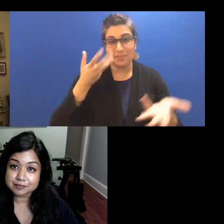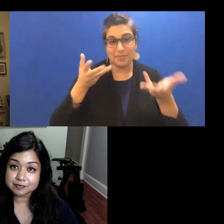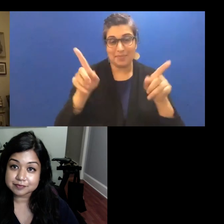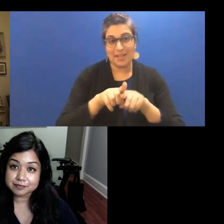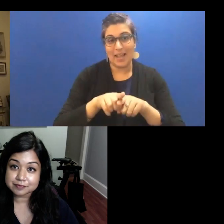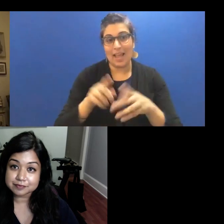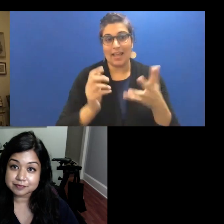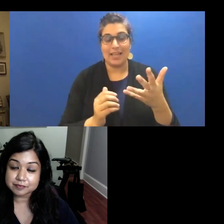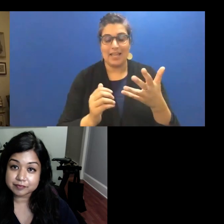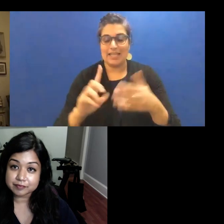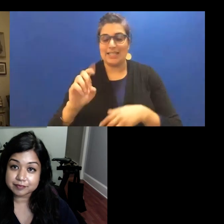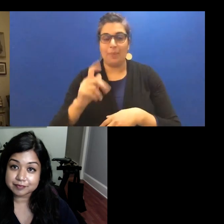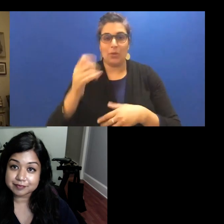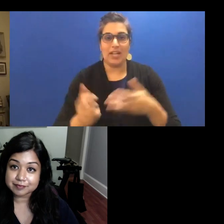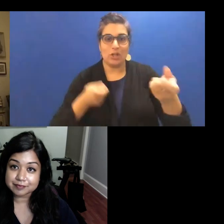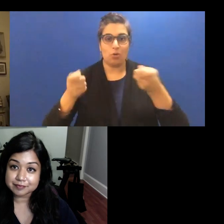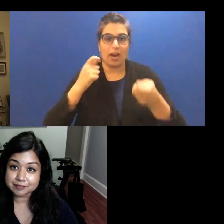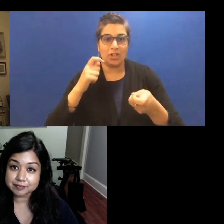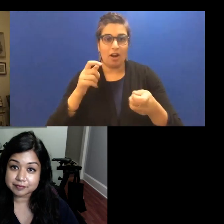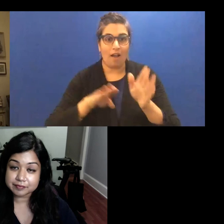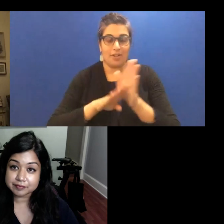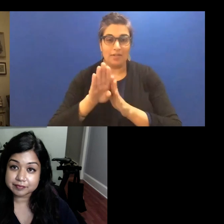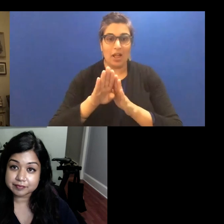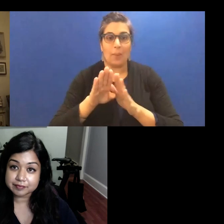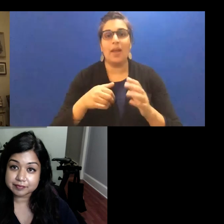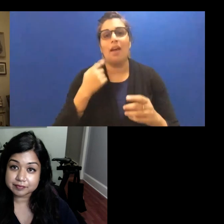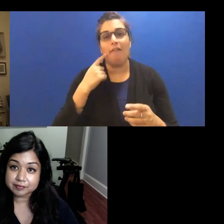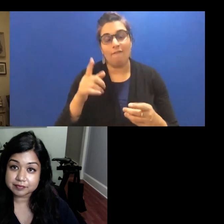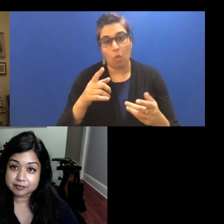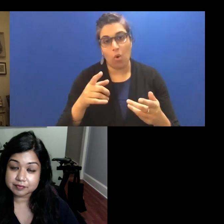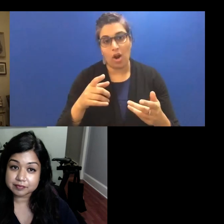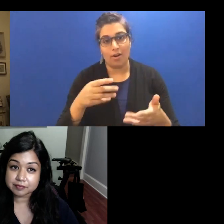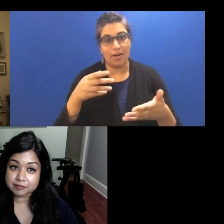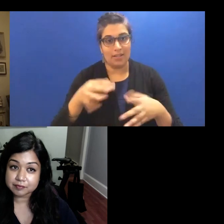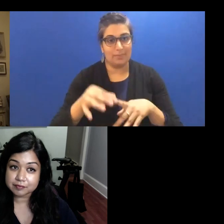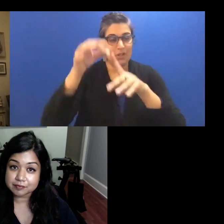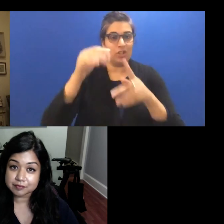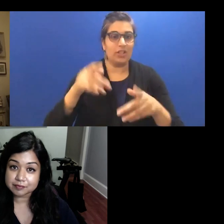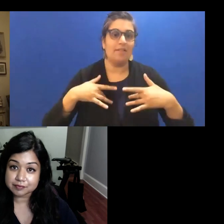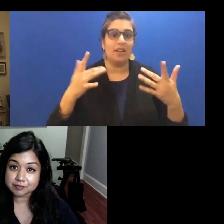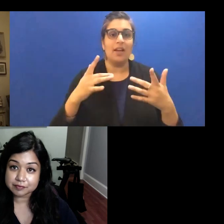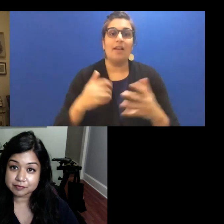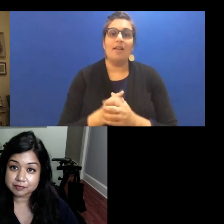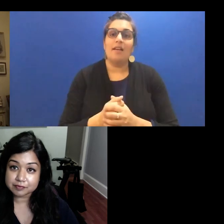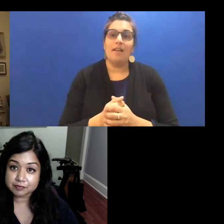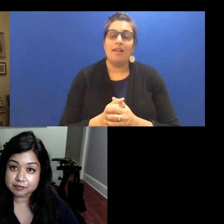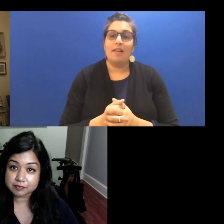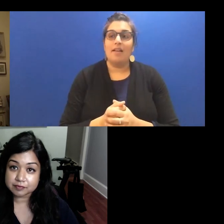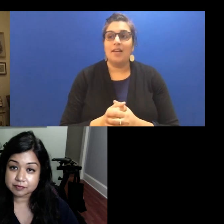Deputy Director of Development for Special Events with PEN America, and she regularly volunteers her time with a number of literary and social